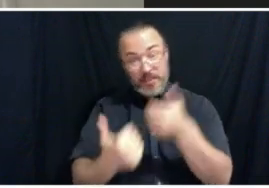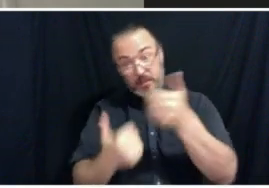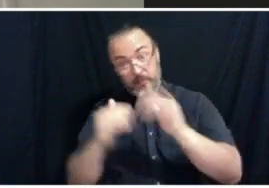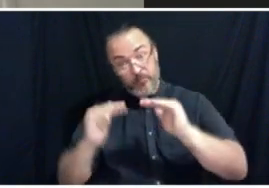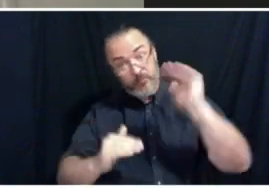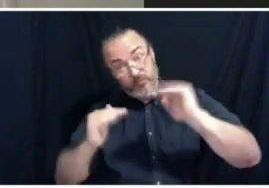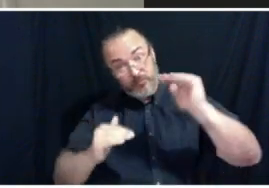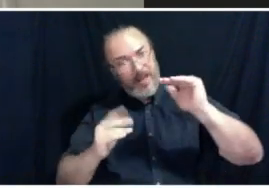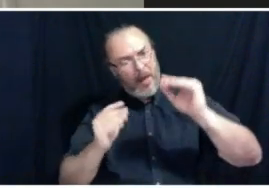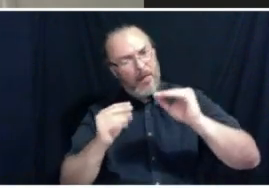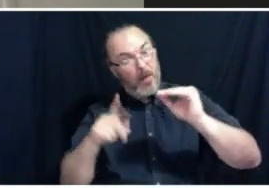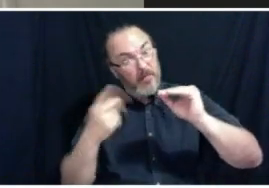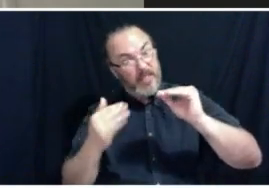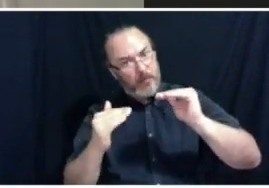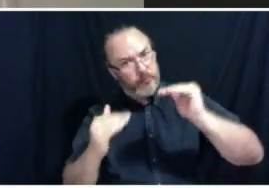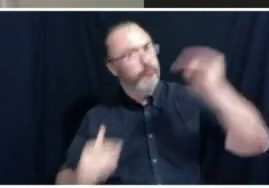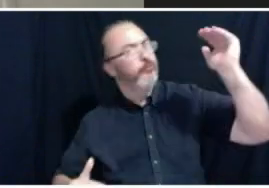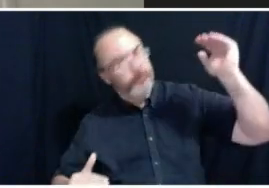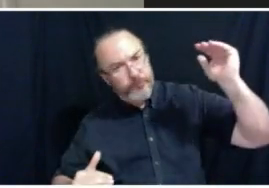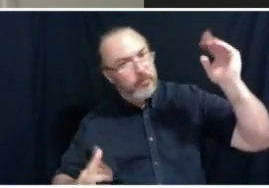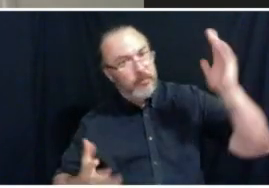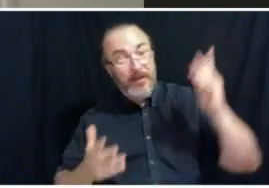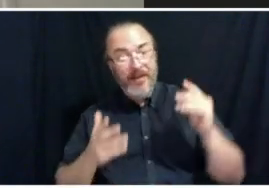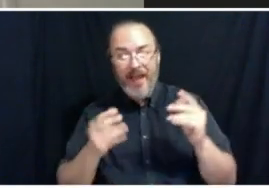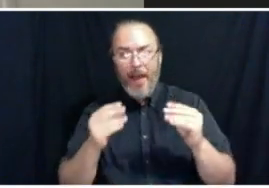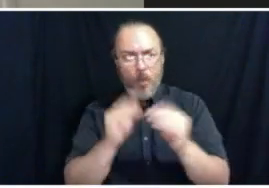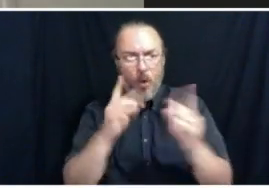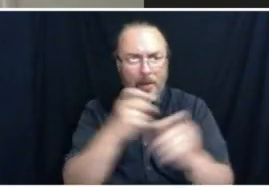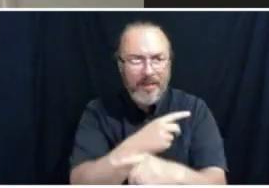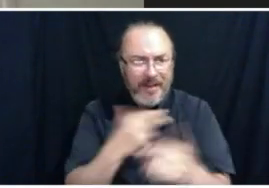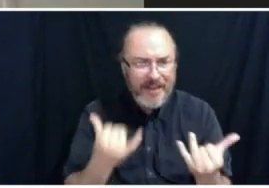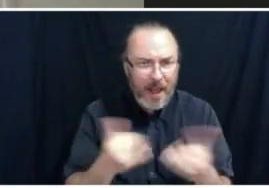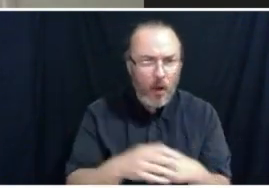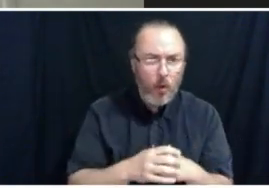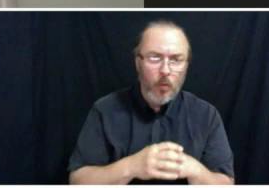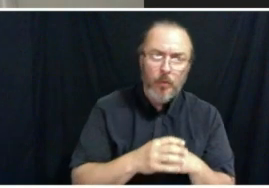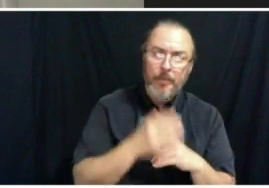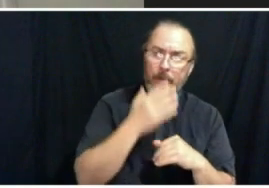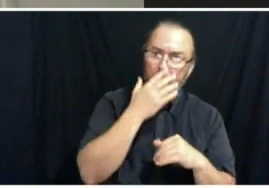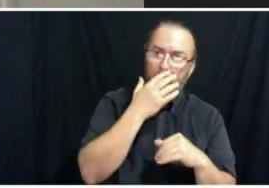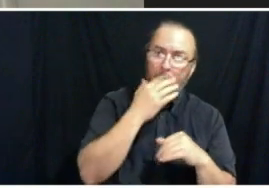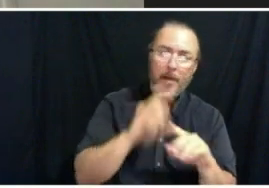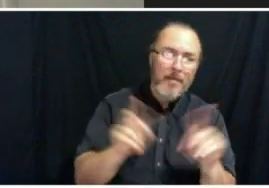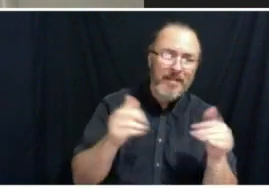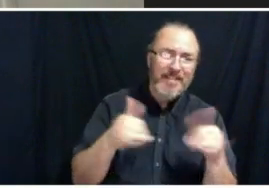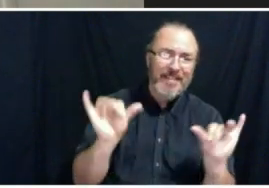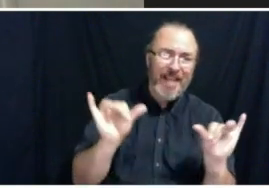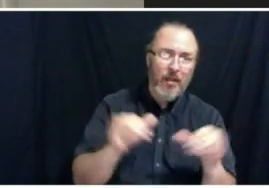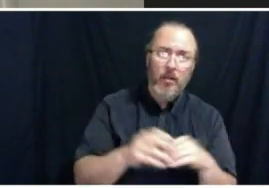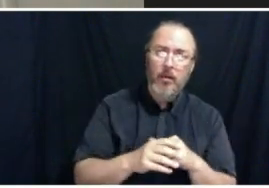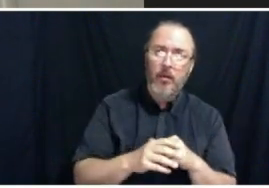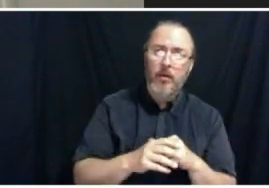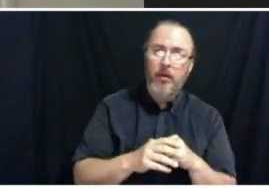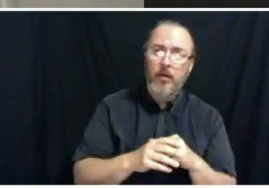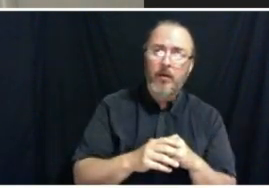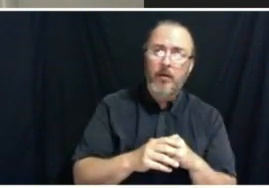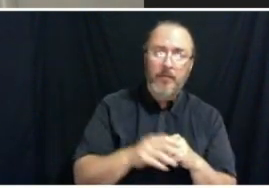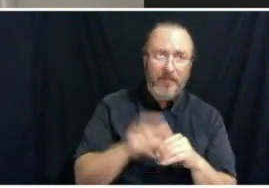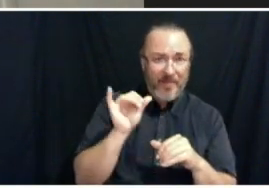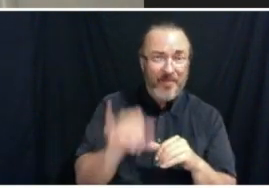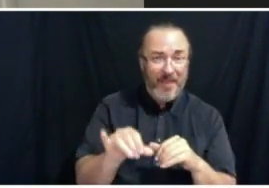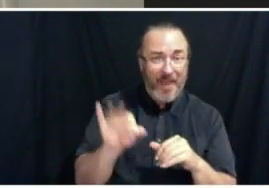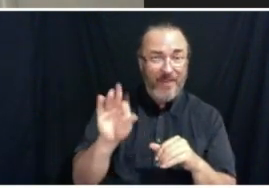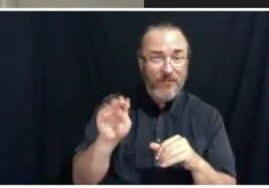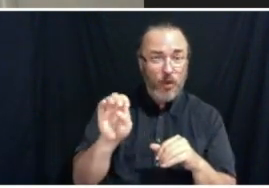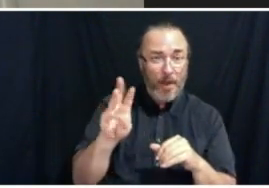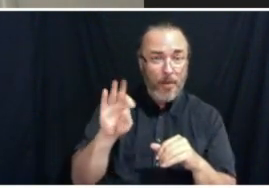we have is even more complicated. But still, even in that framework, we need to do all we